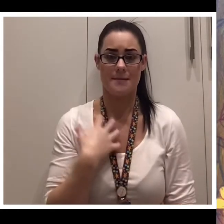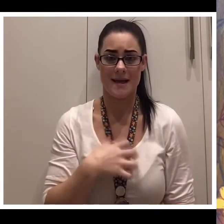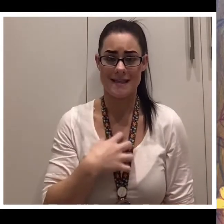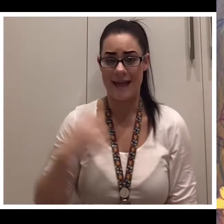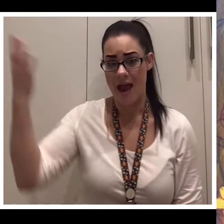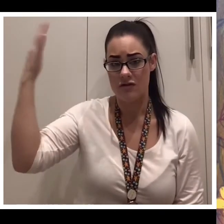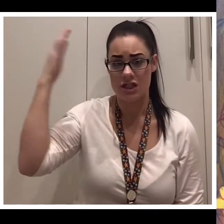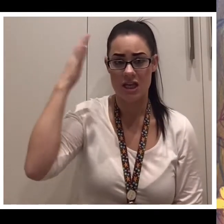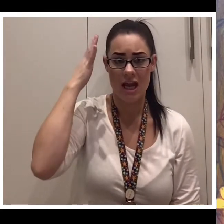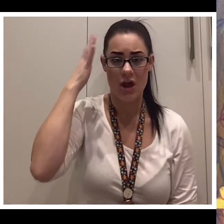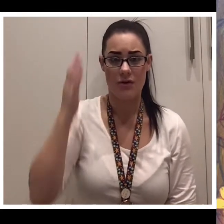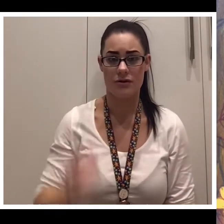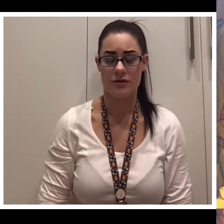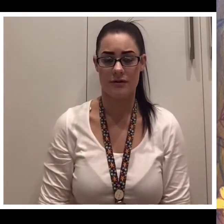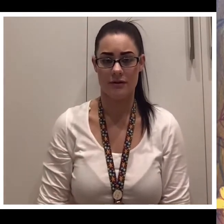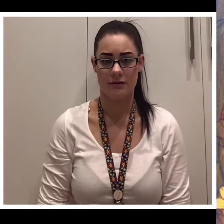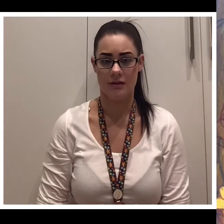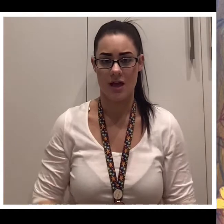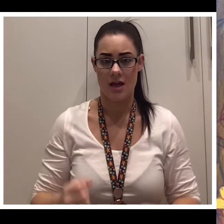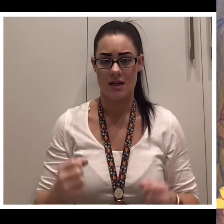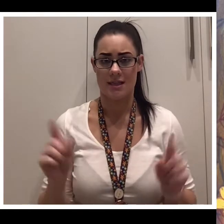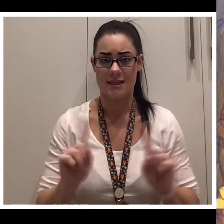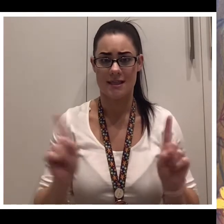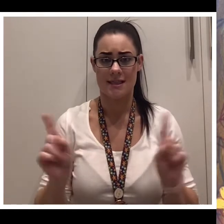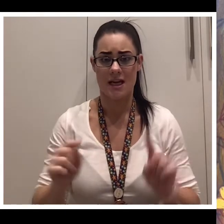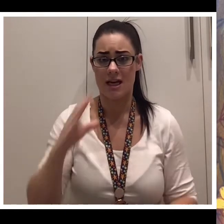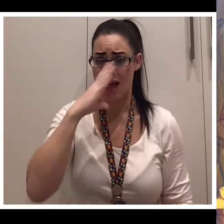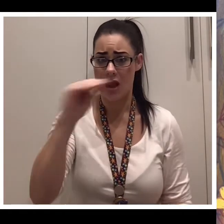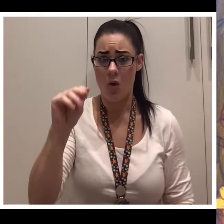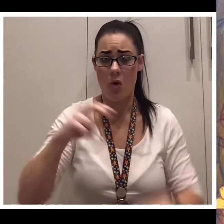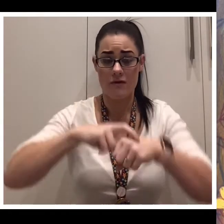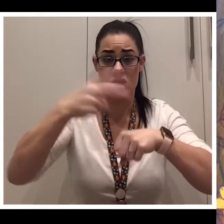shadows. Suddenly a wolf jumped out.